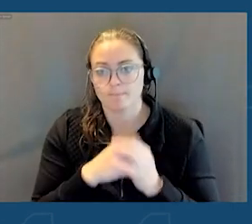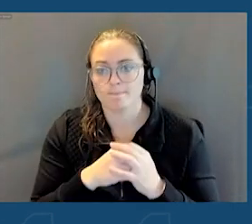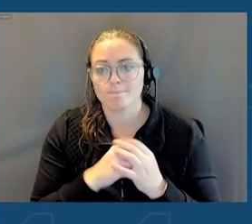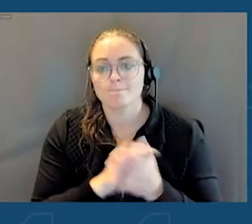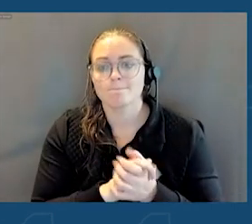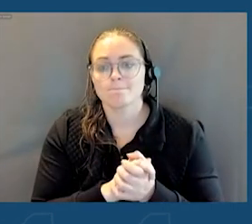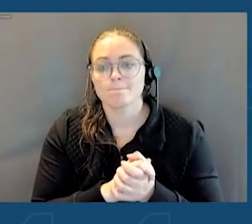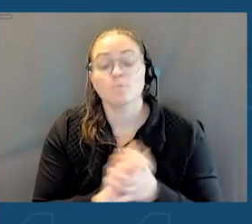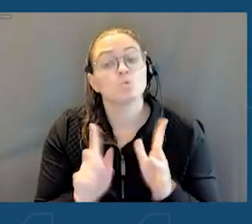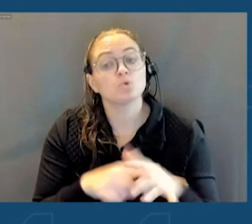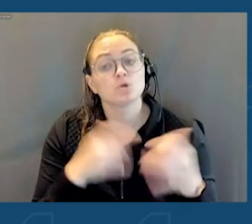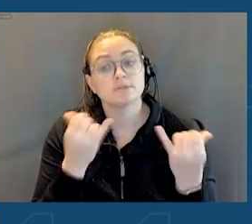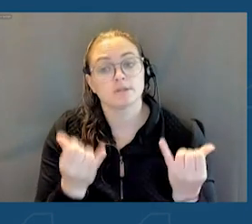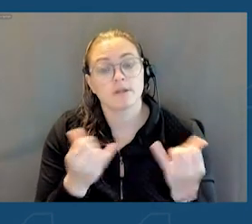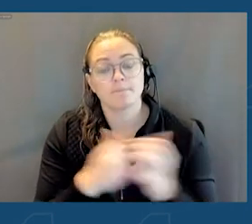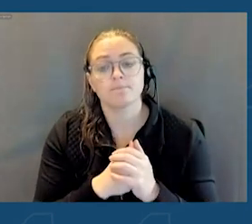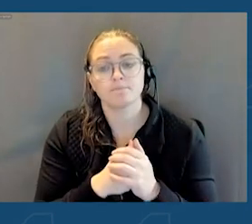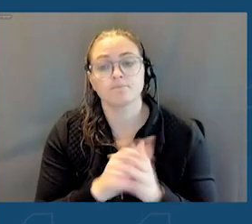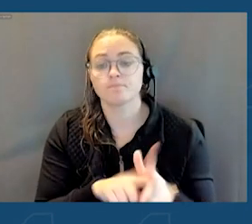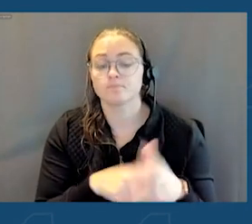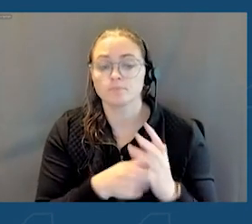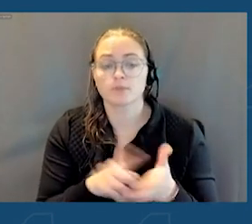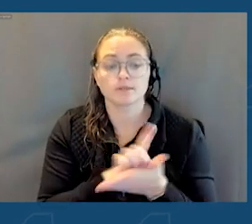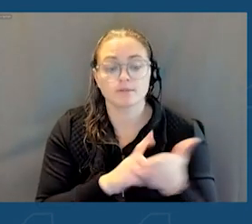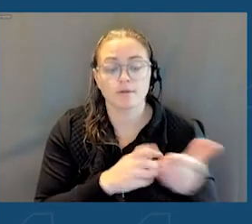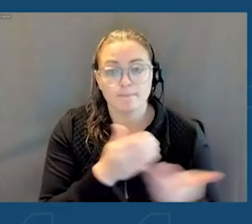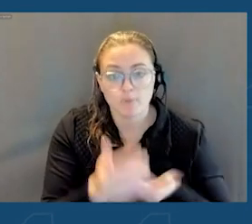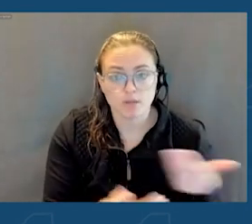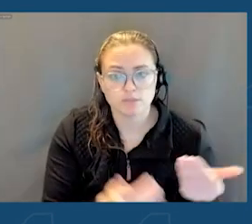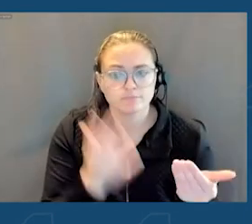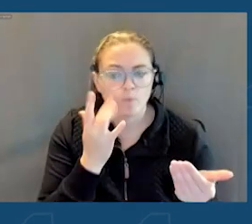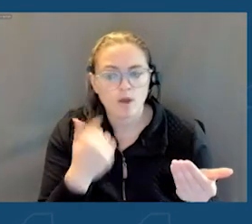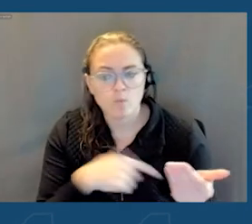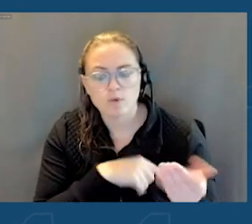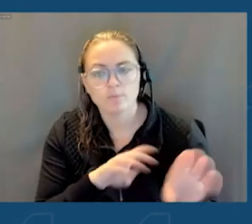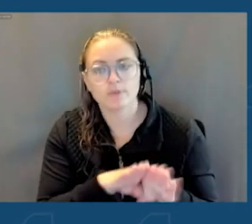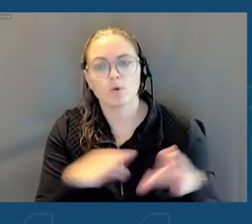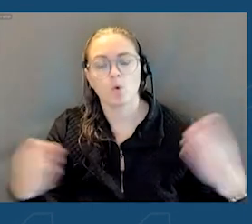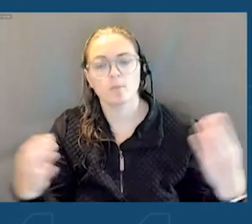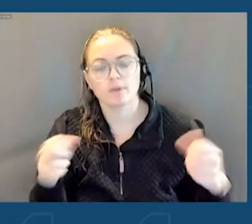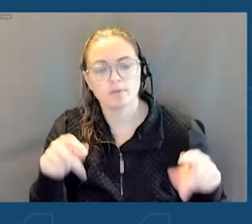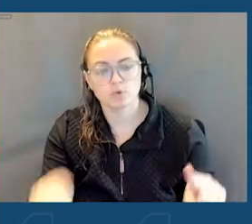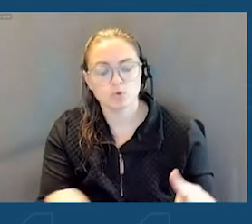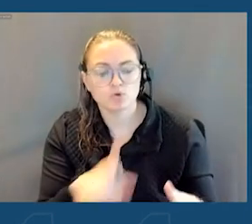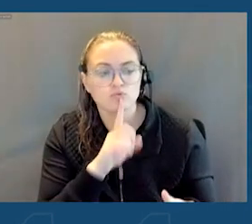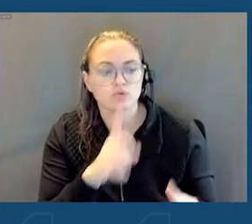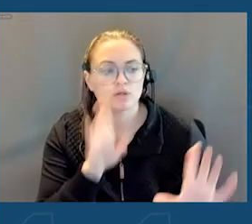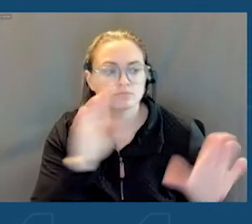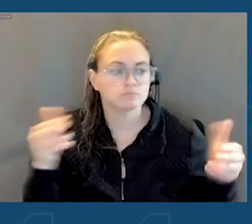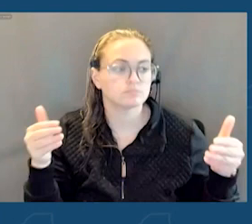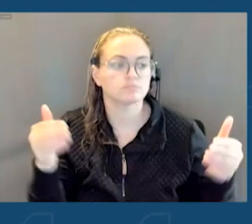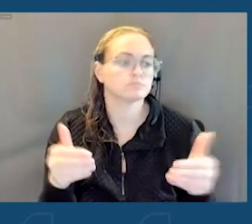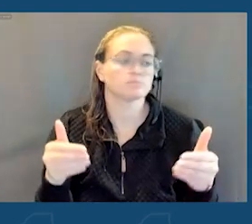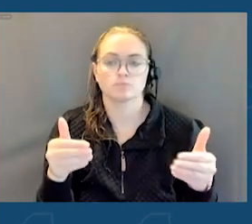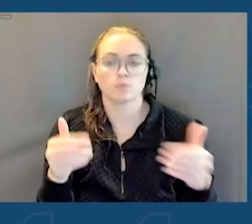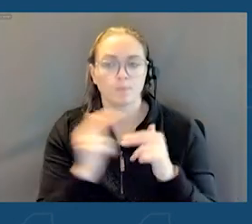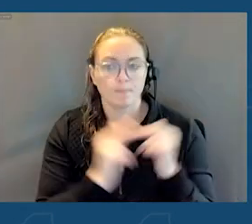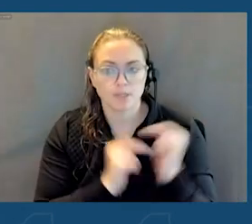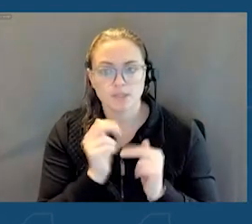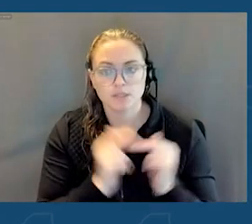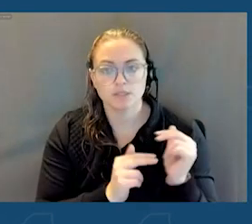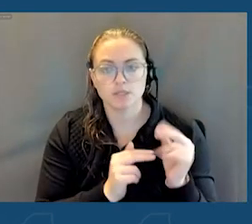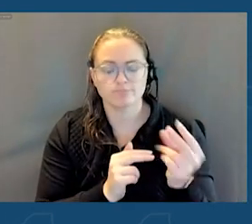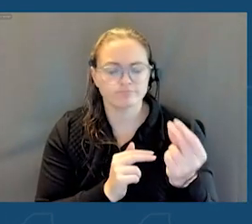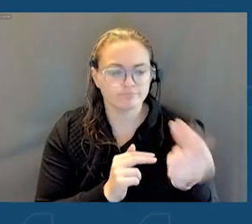here today with the beginning of the design process, because we are going to be opening up the opportunity to really just focus on this building and the